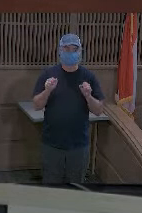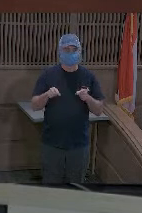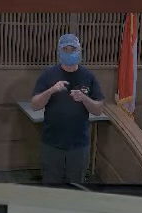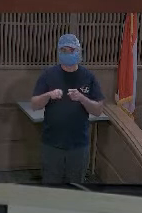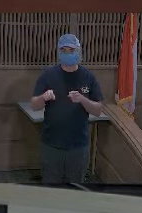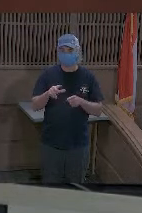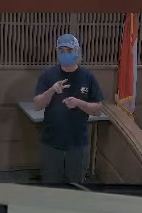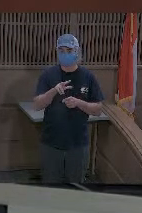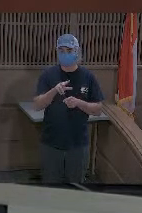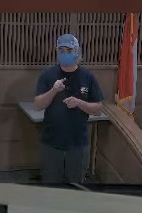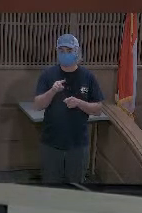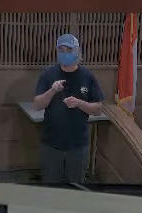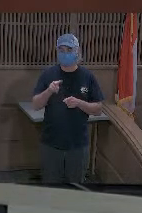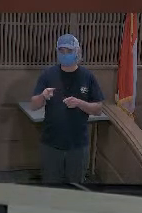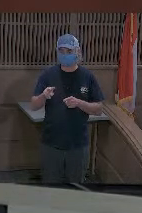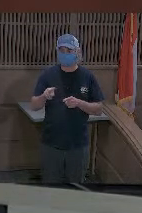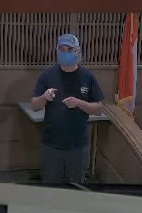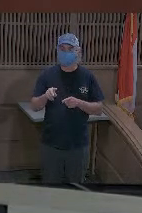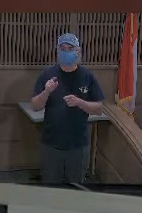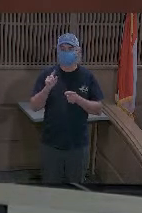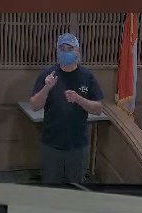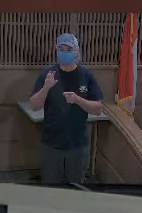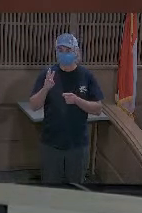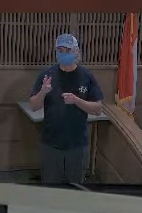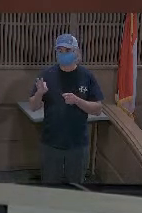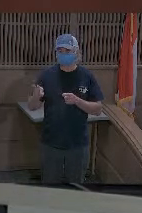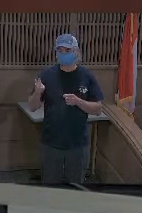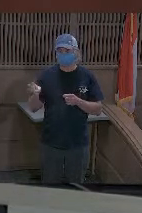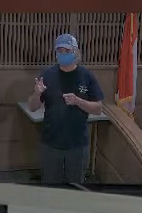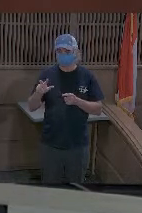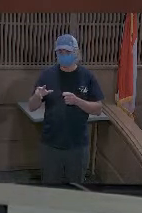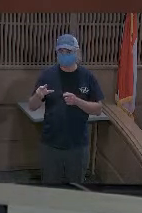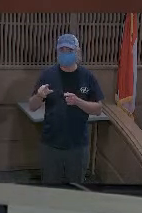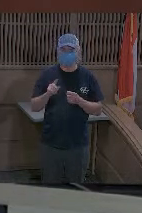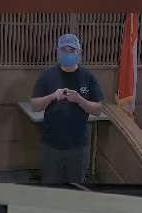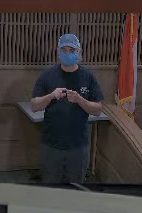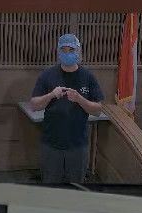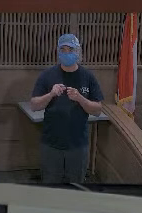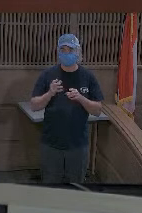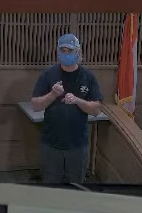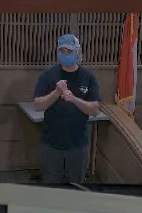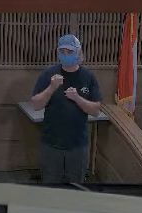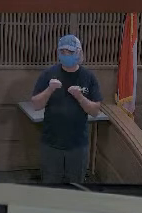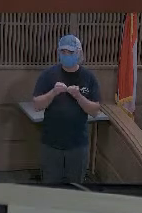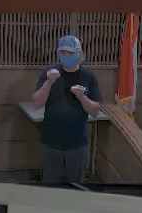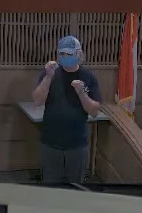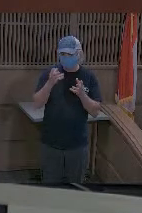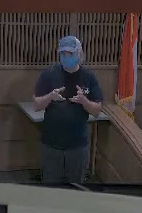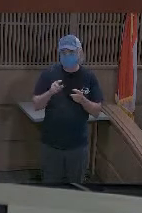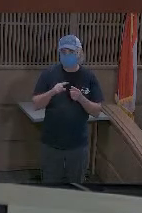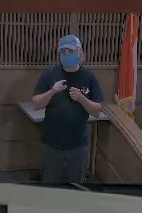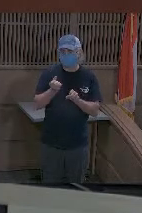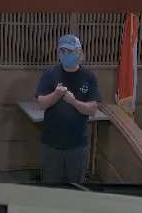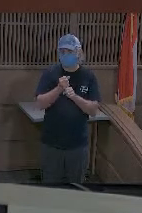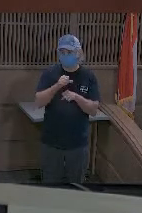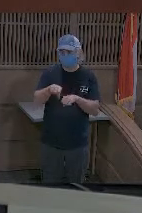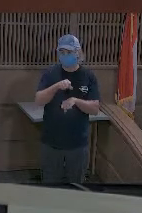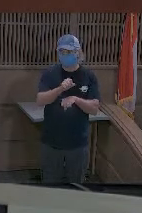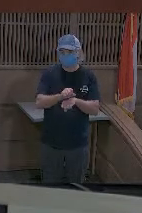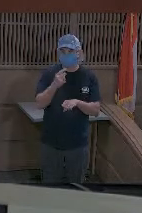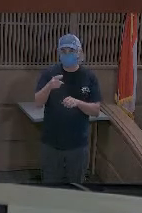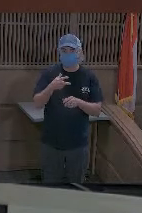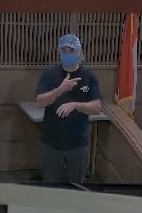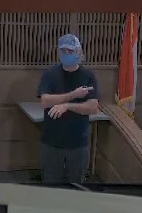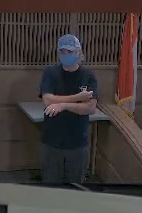has also been approved, and now those boosters are available for those that are over 18 years of age and qualified. It